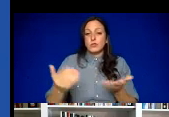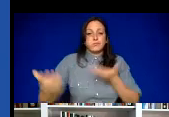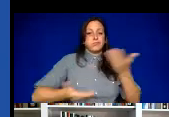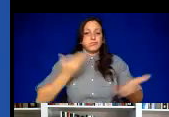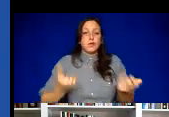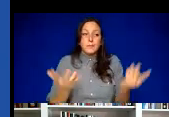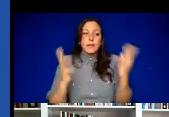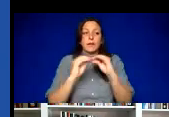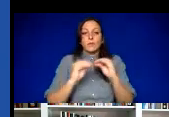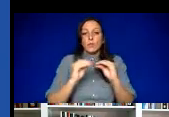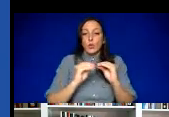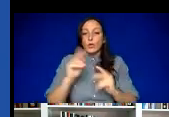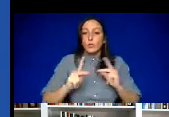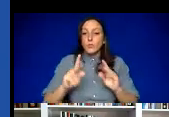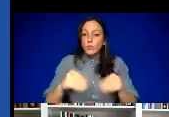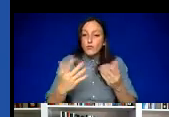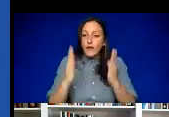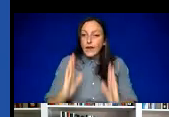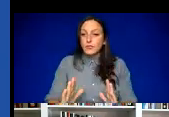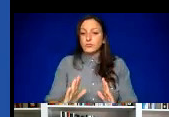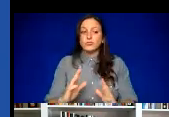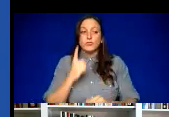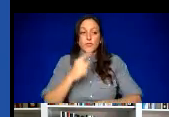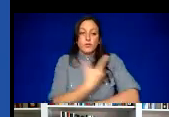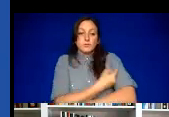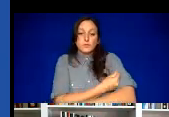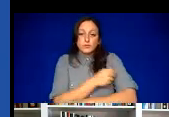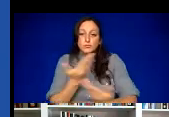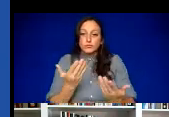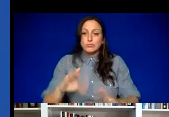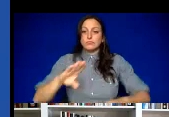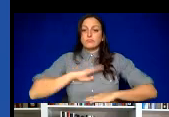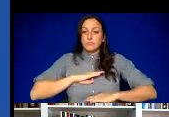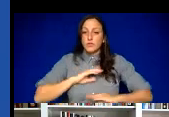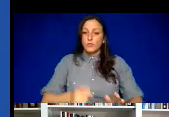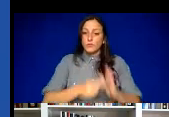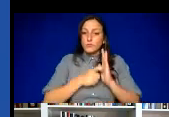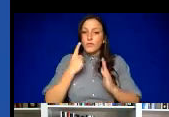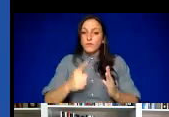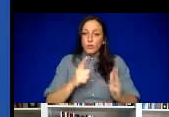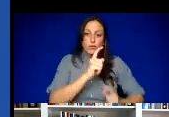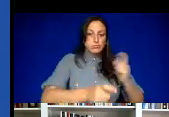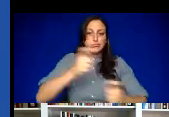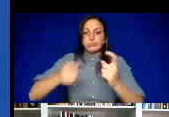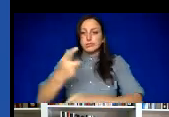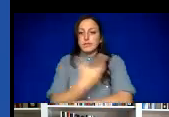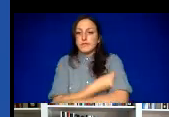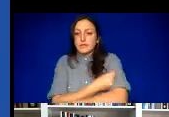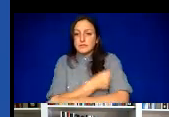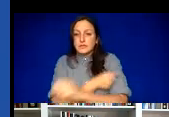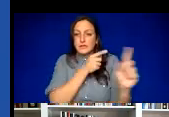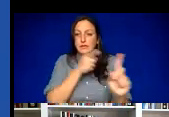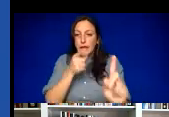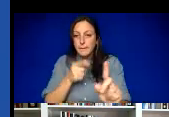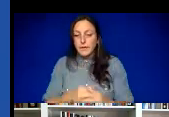providers to partner with us to meet the task of this mass vaccine campaign. It